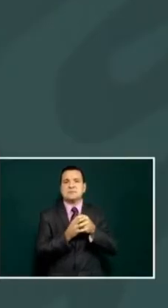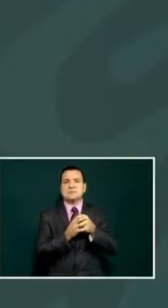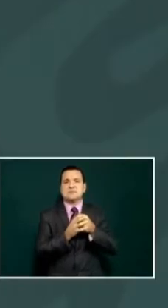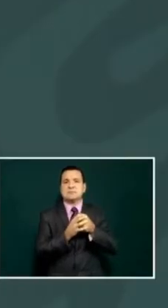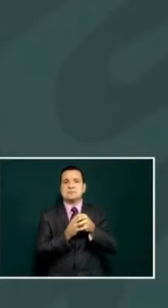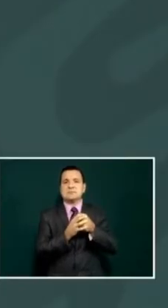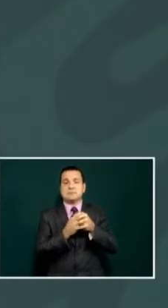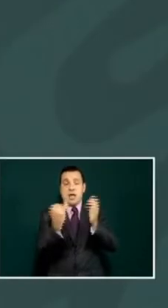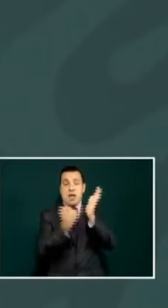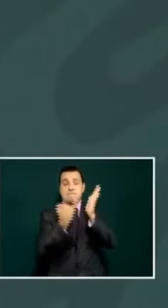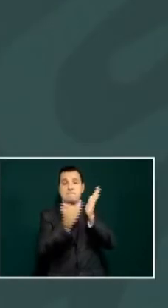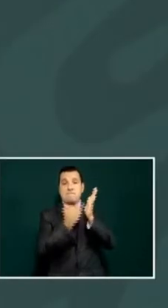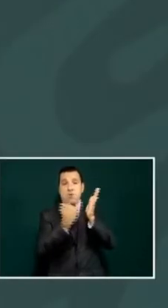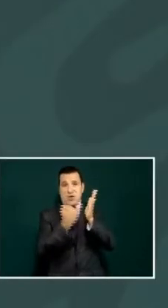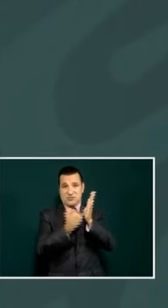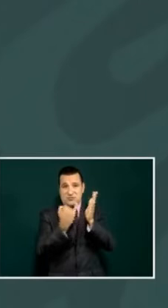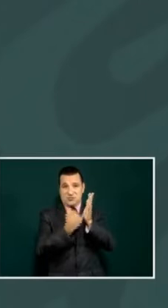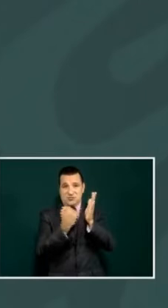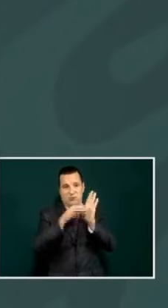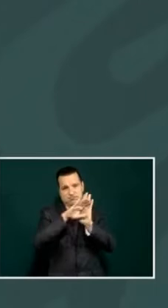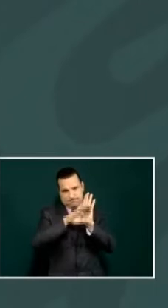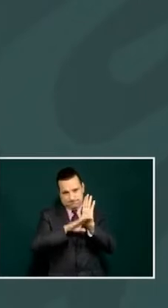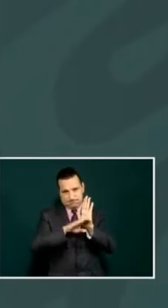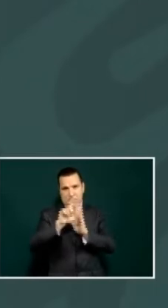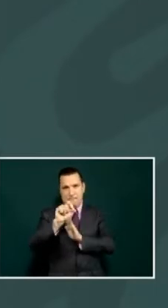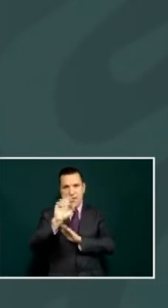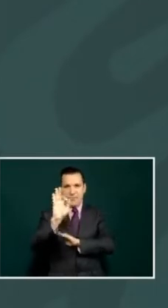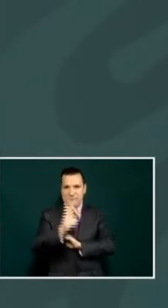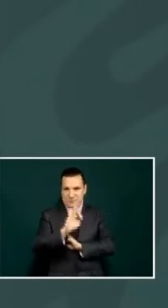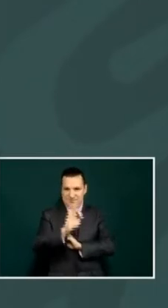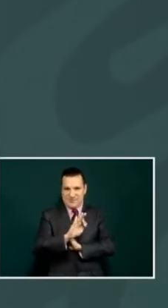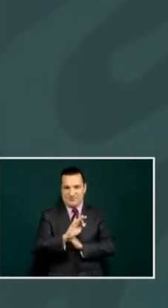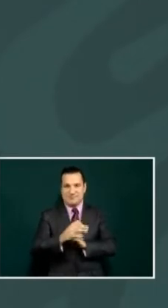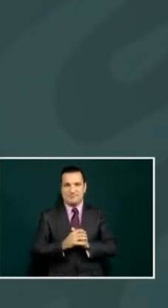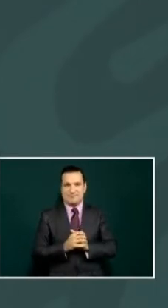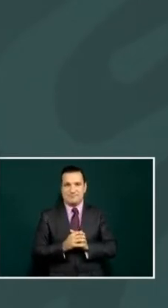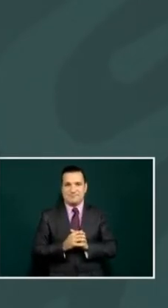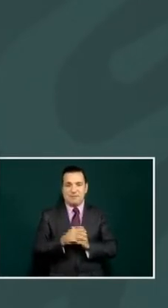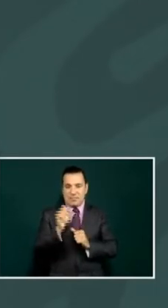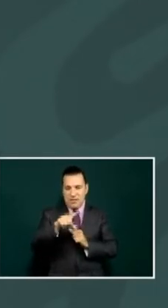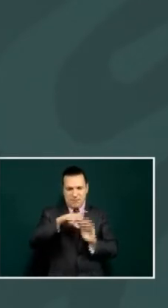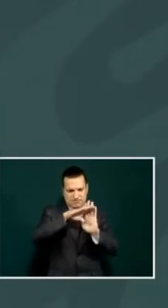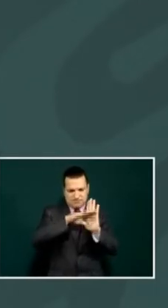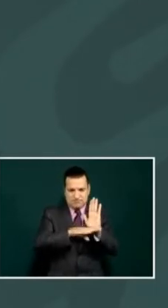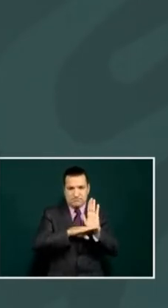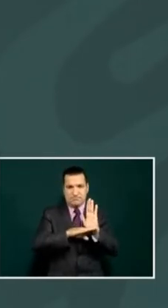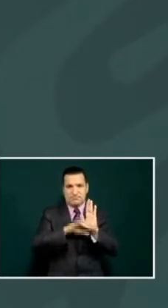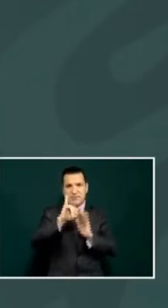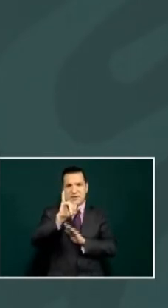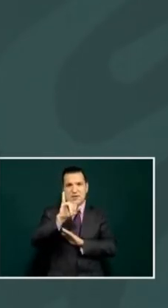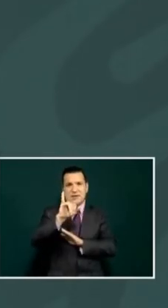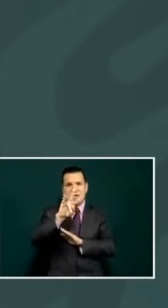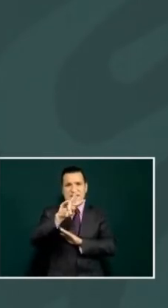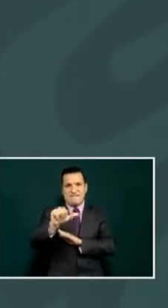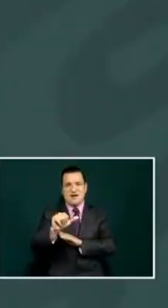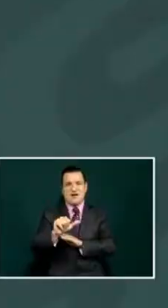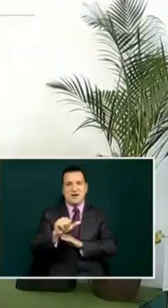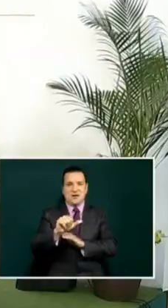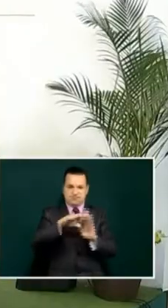they've reduced the taxes over rent from 20 percent